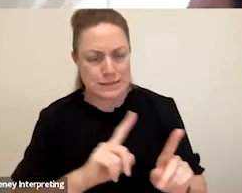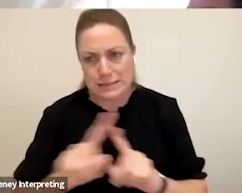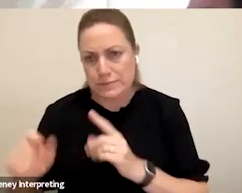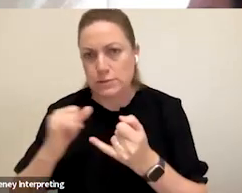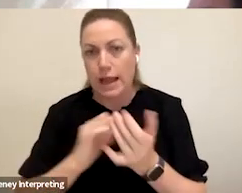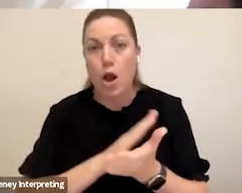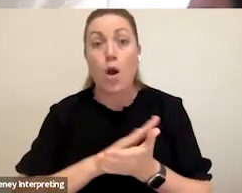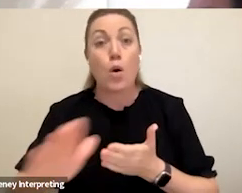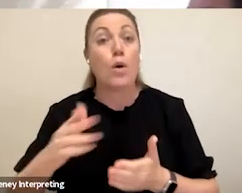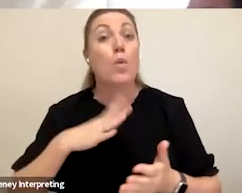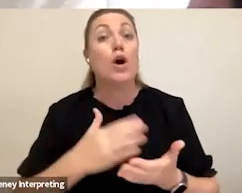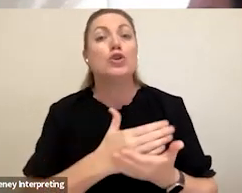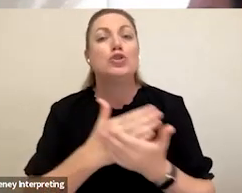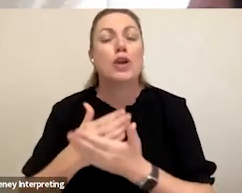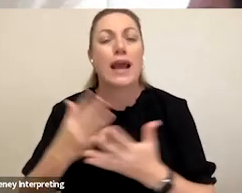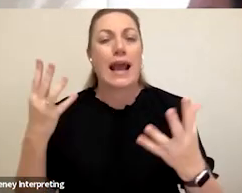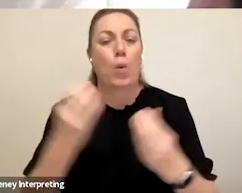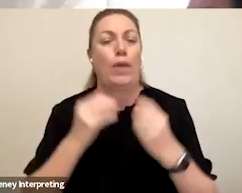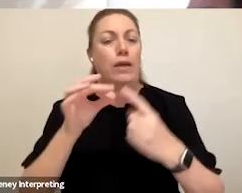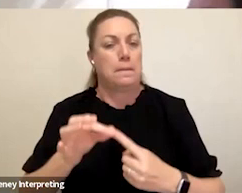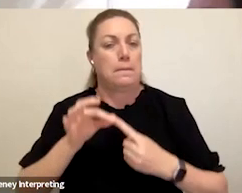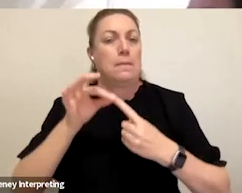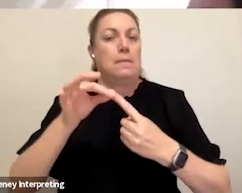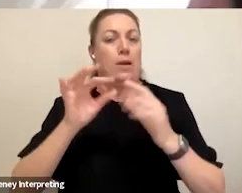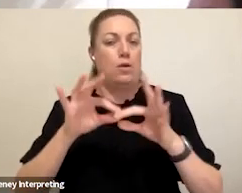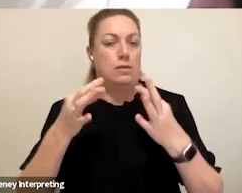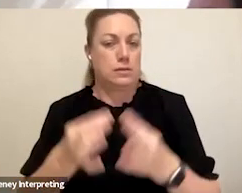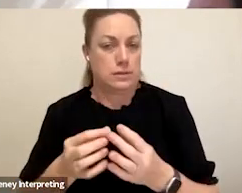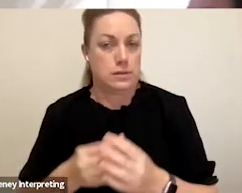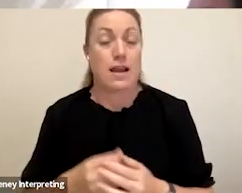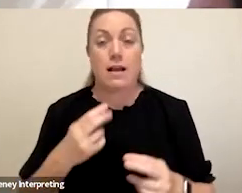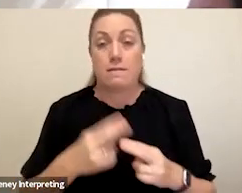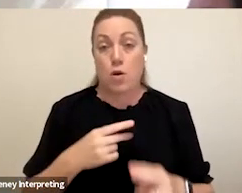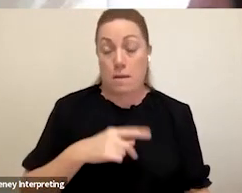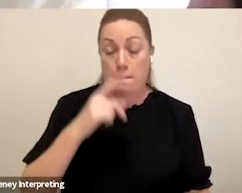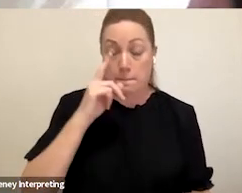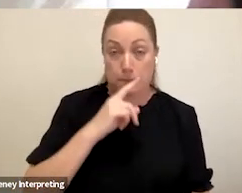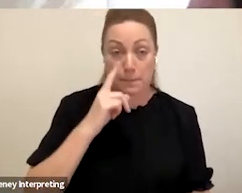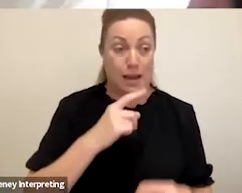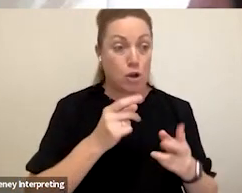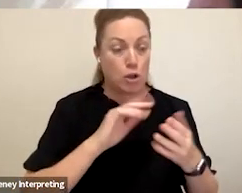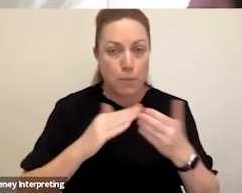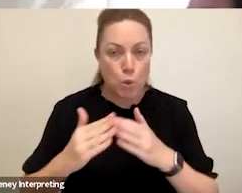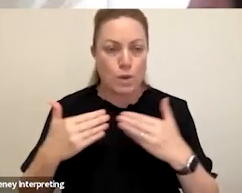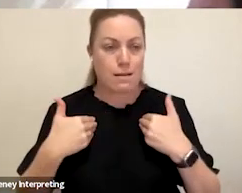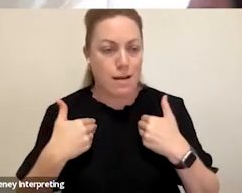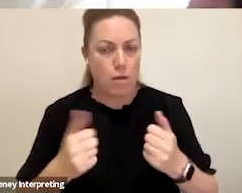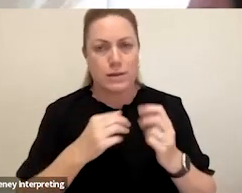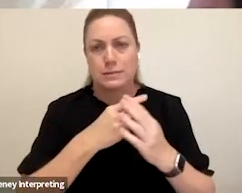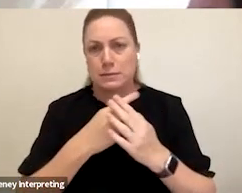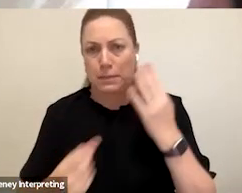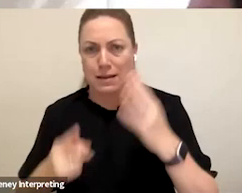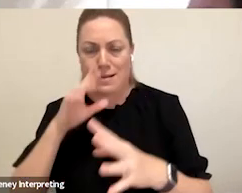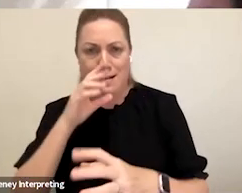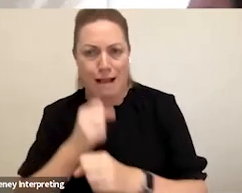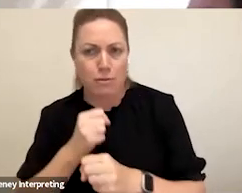of that information and share it with our peak bodies from the community health and disability sector, government, and emergency services. And we want to hold a